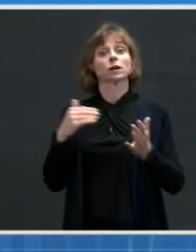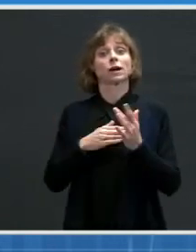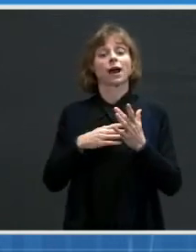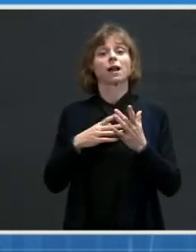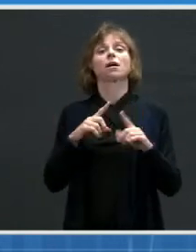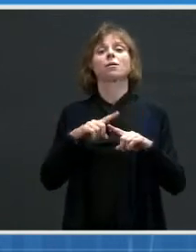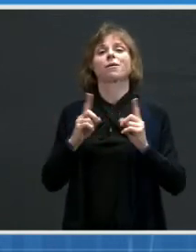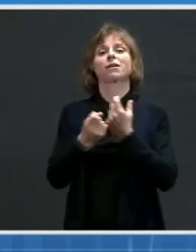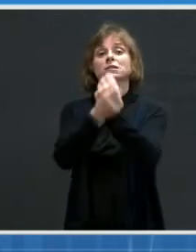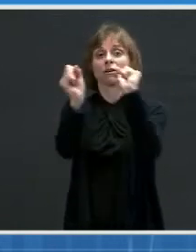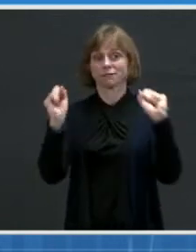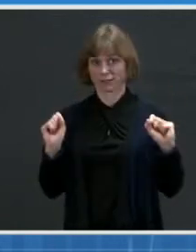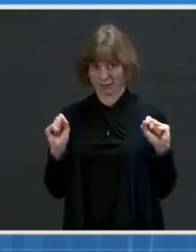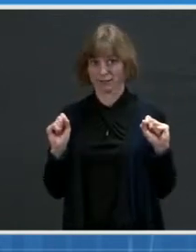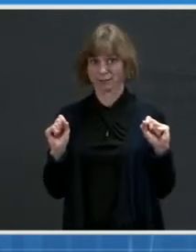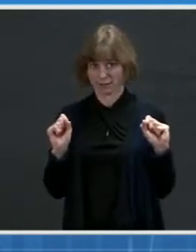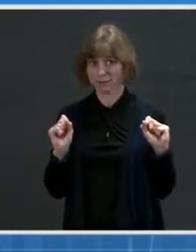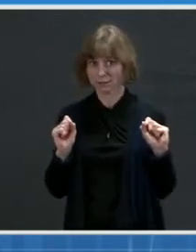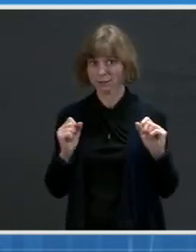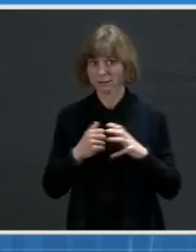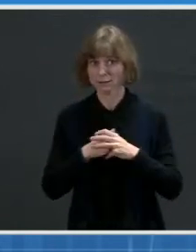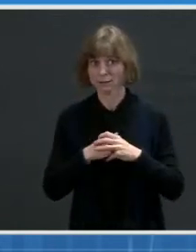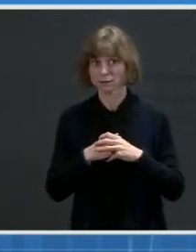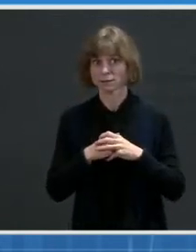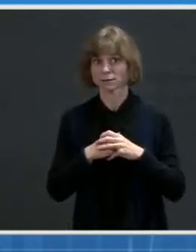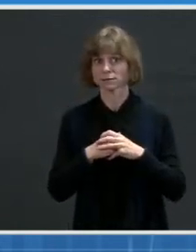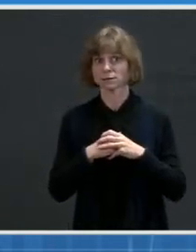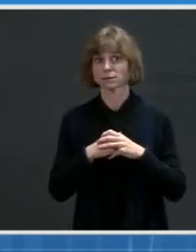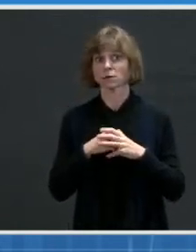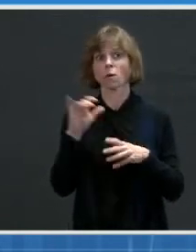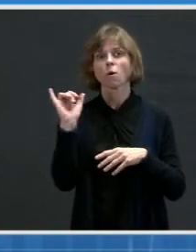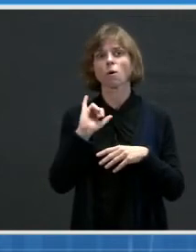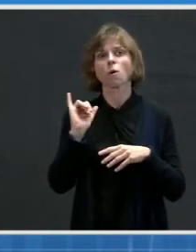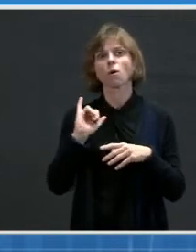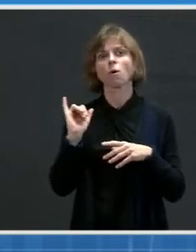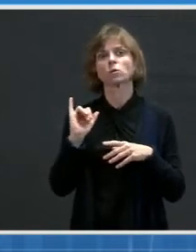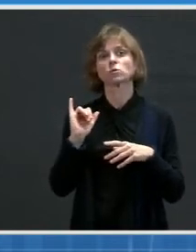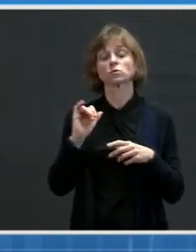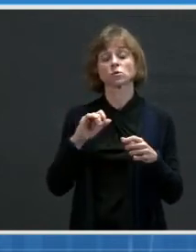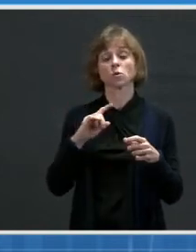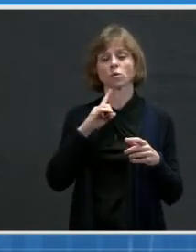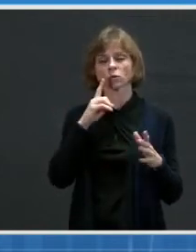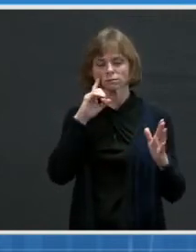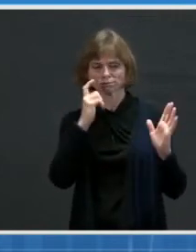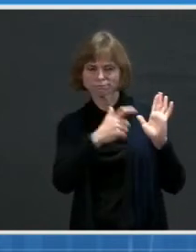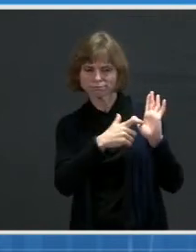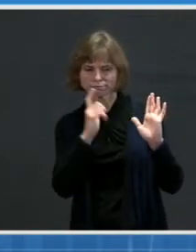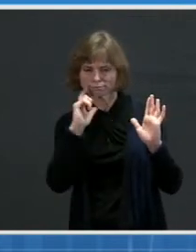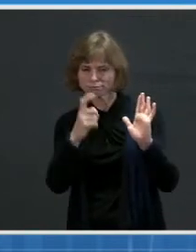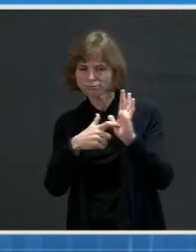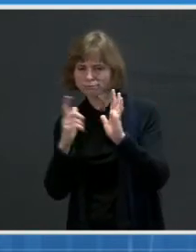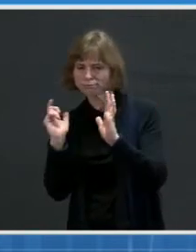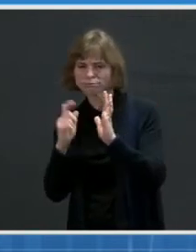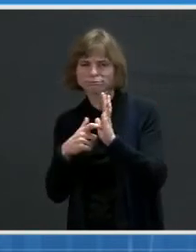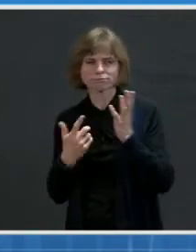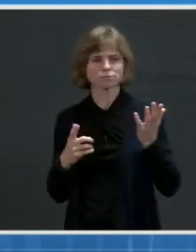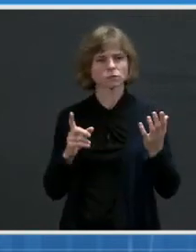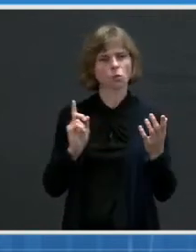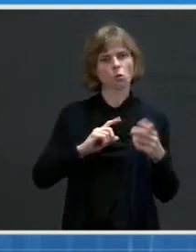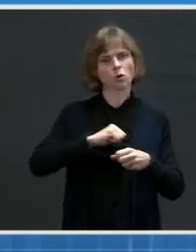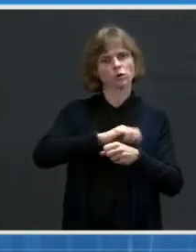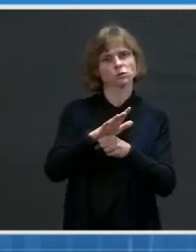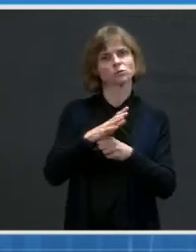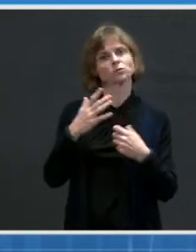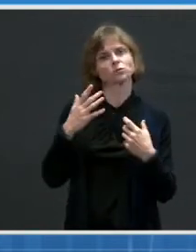safely. In addition, we continue to study COVID-19 spread in schools to identify the factors that contribute to